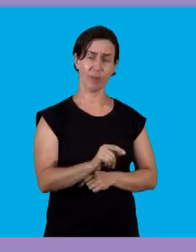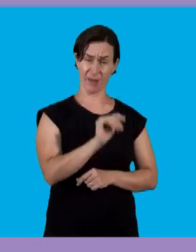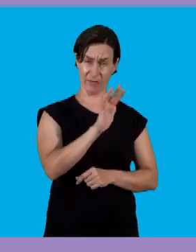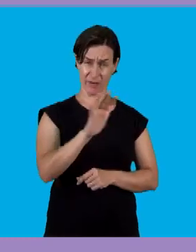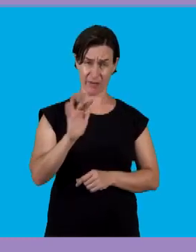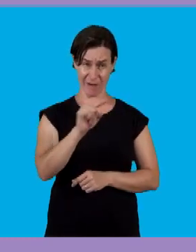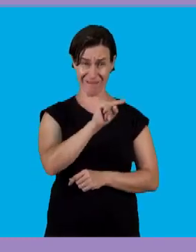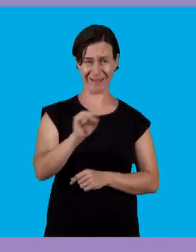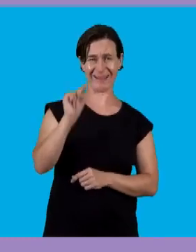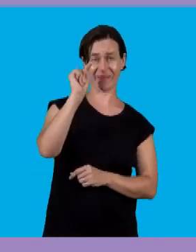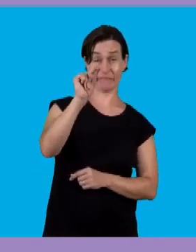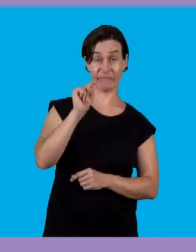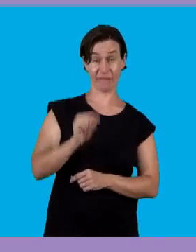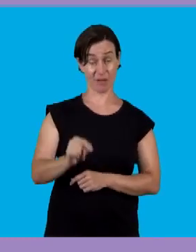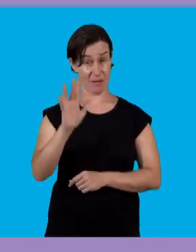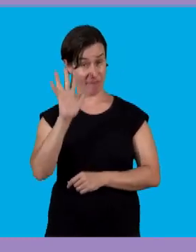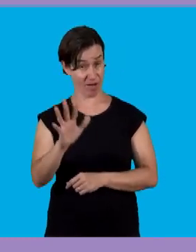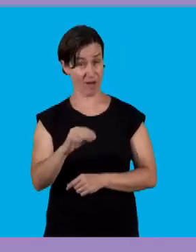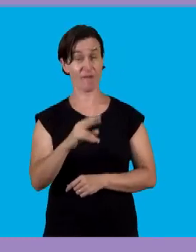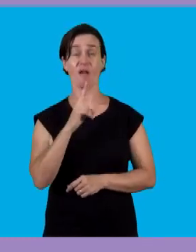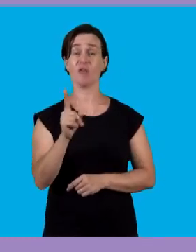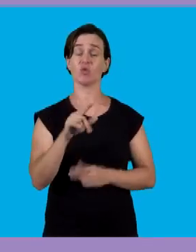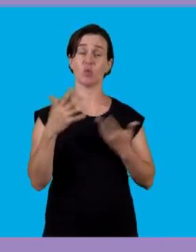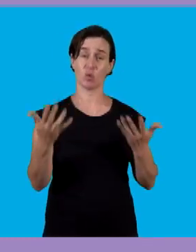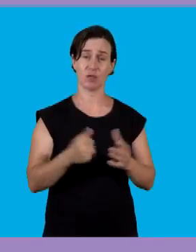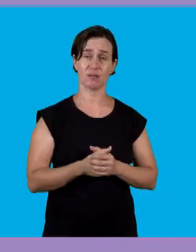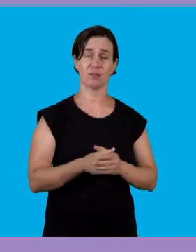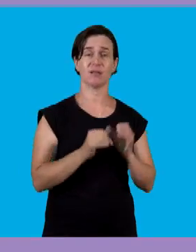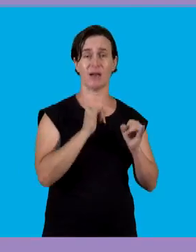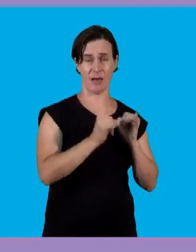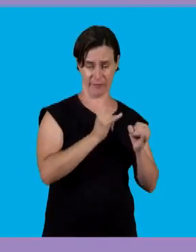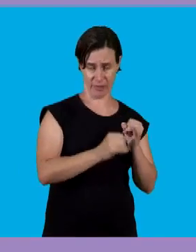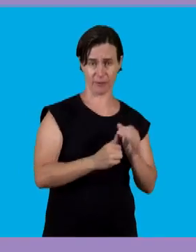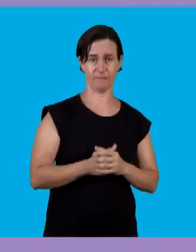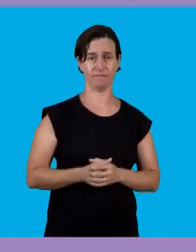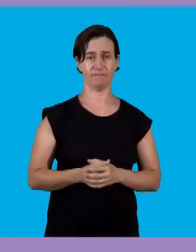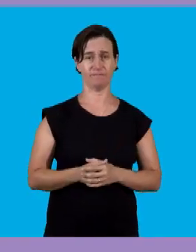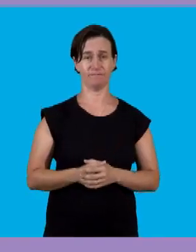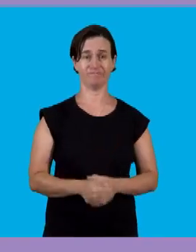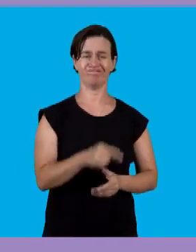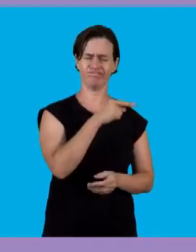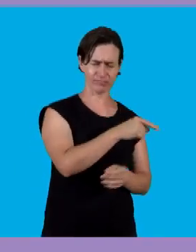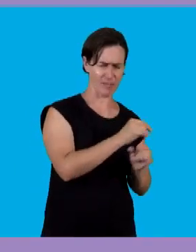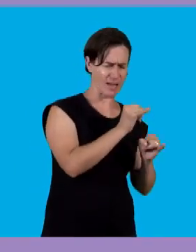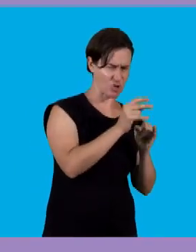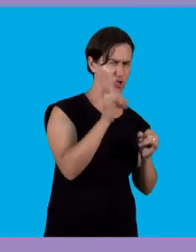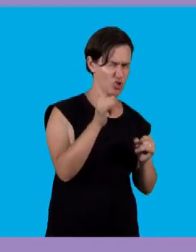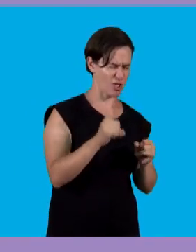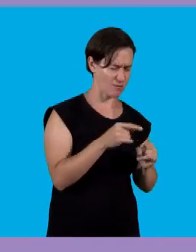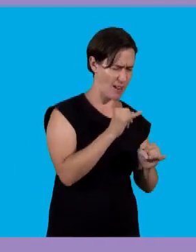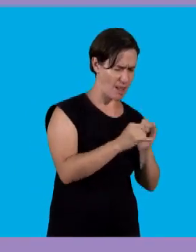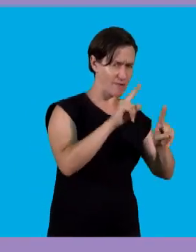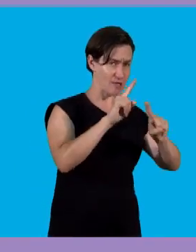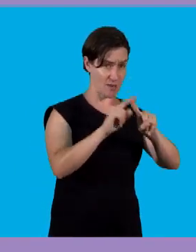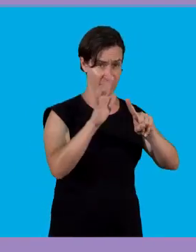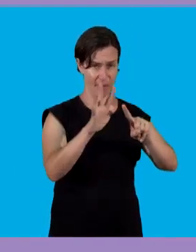say 55 divided by 5, that is going to give us an 11. So 11 multiplied by 5